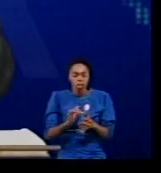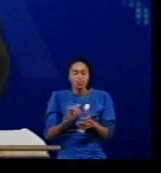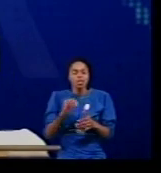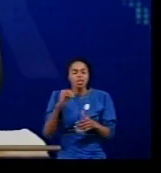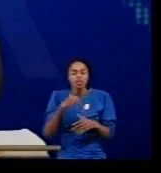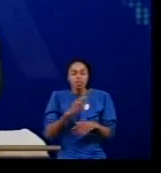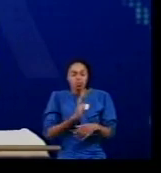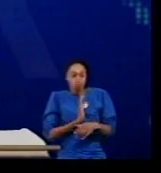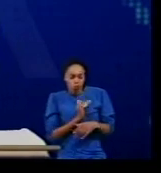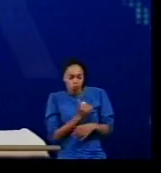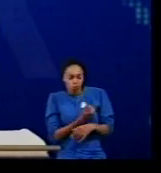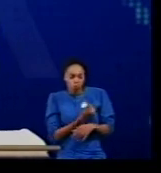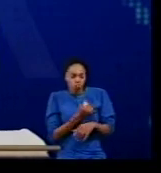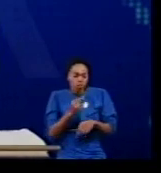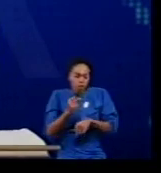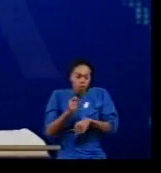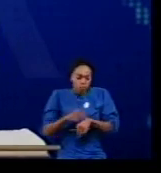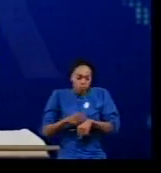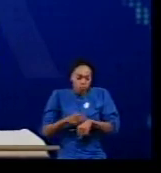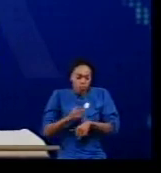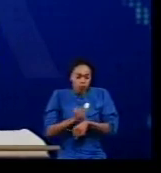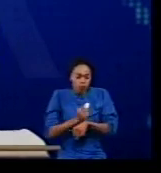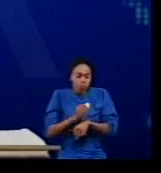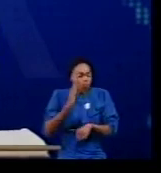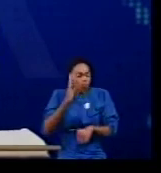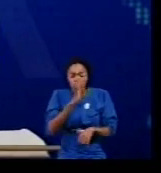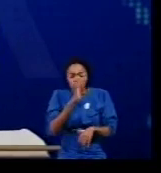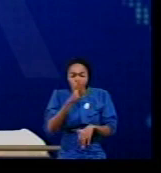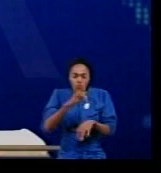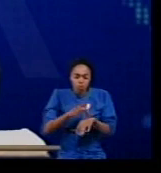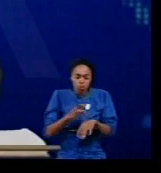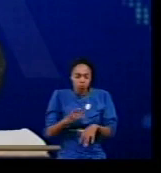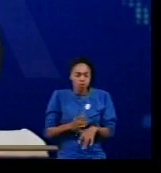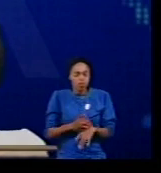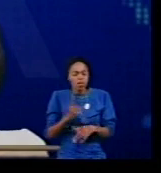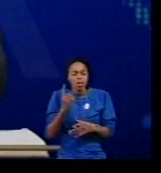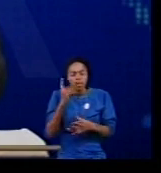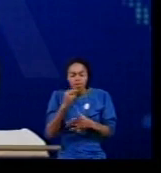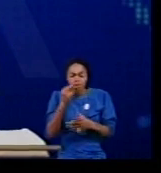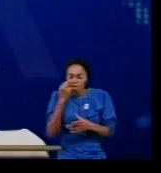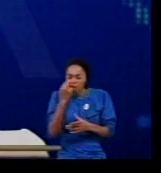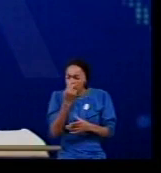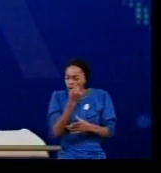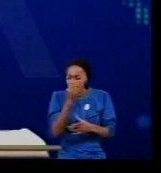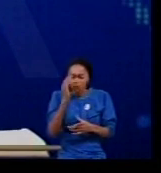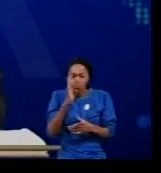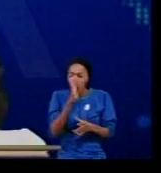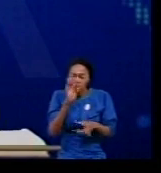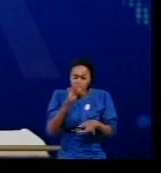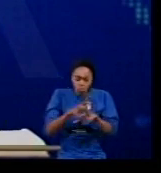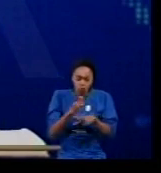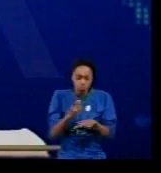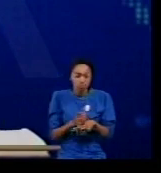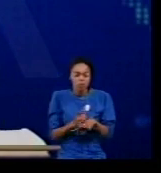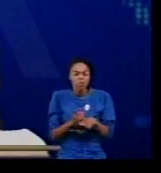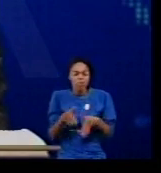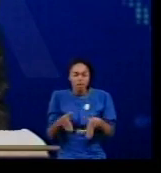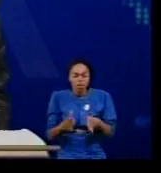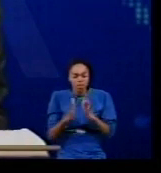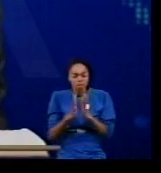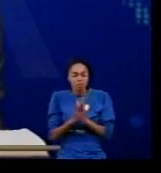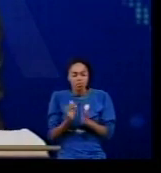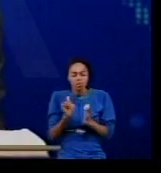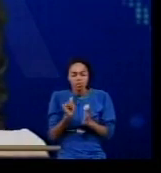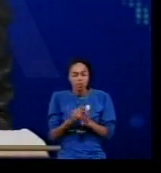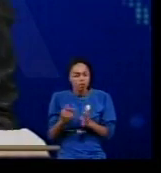you're a mighty man of valor. As you look at the practical side of the life of Gideon, you'll know that he was not